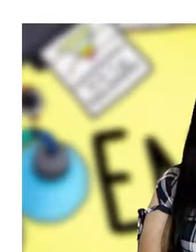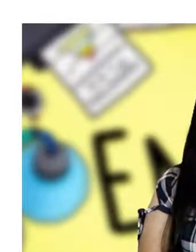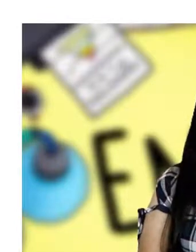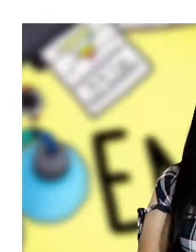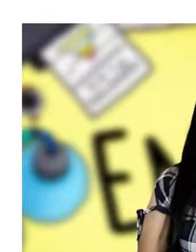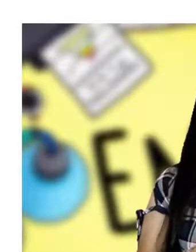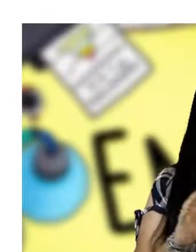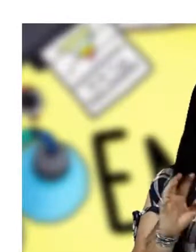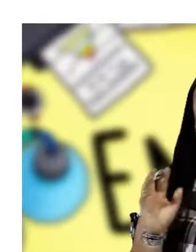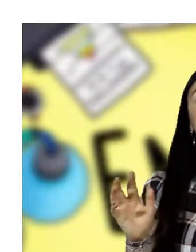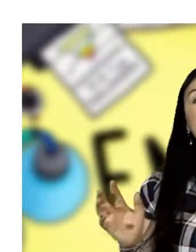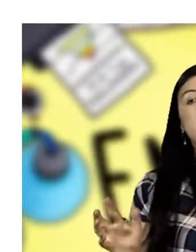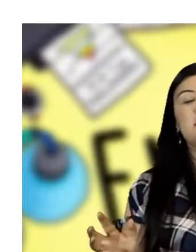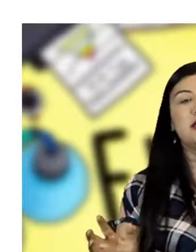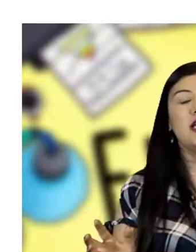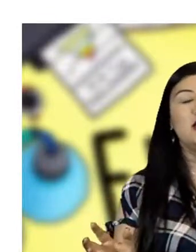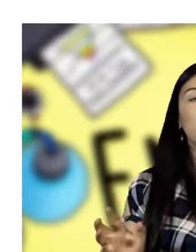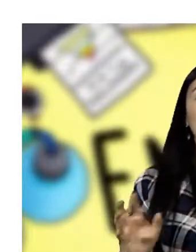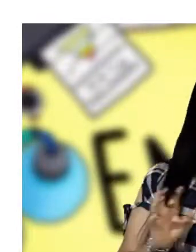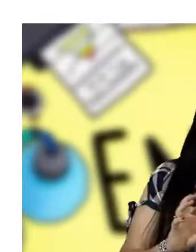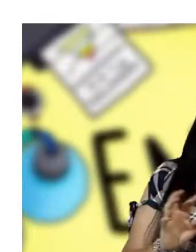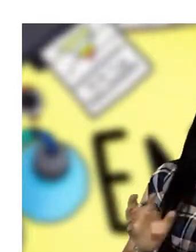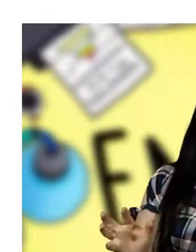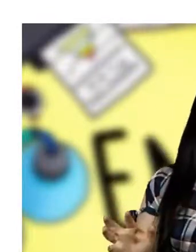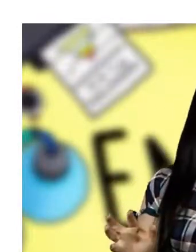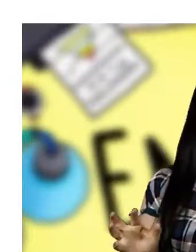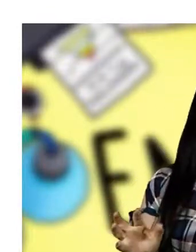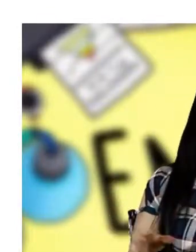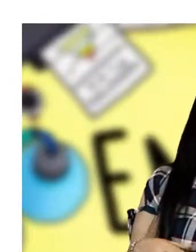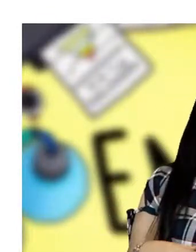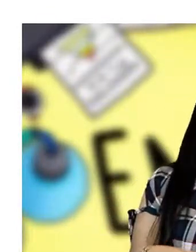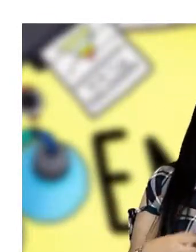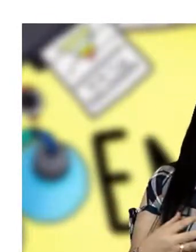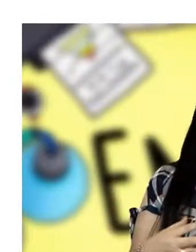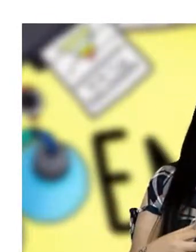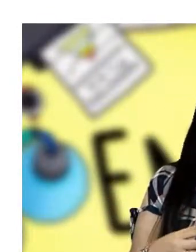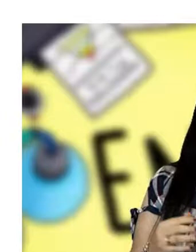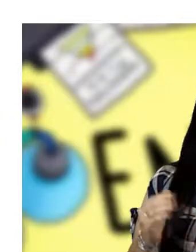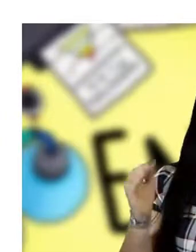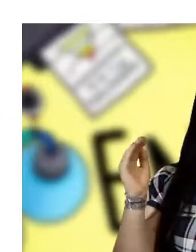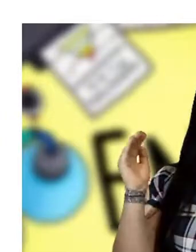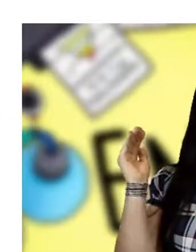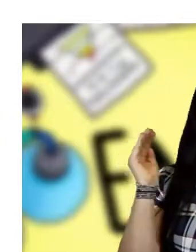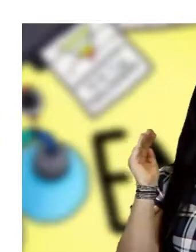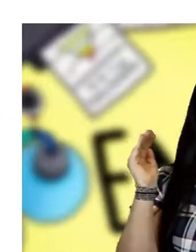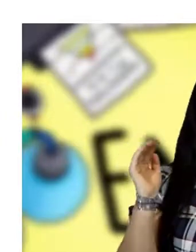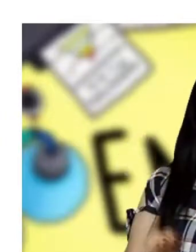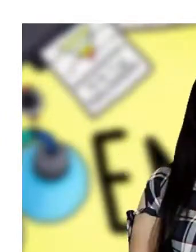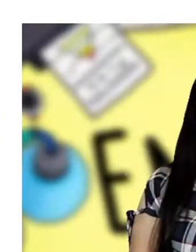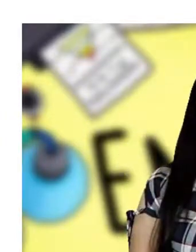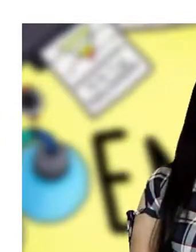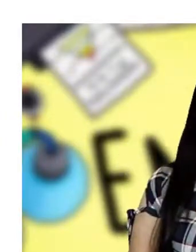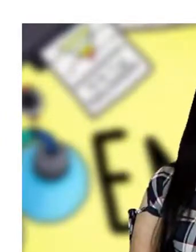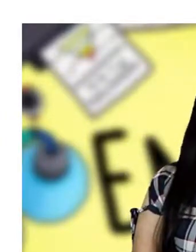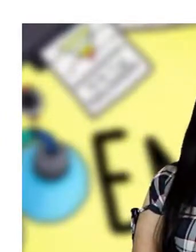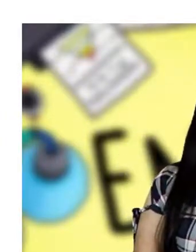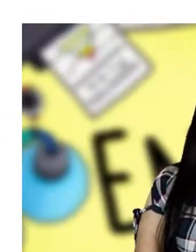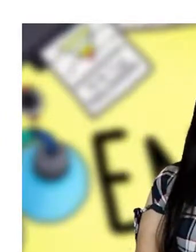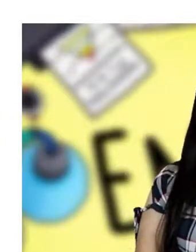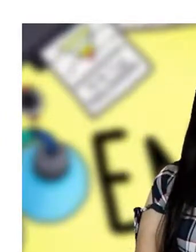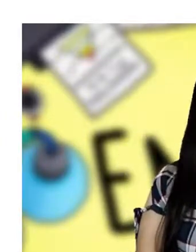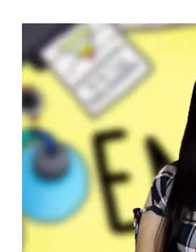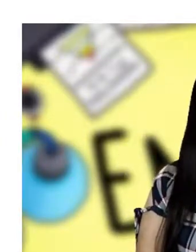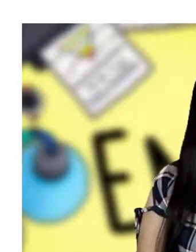B-A-C-K. And if we're going to say dolor de espalda, so we just say backache, yes? A